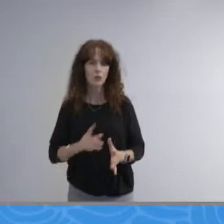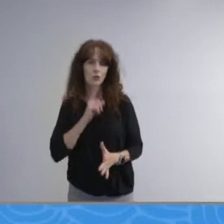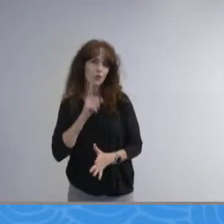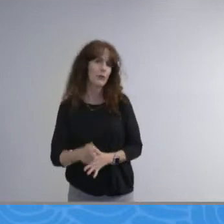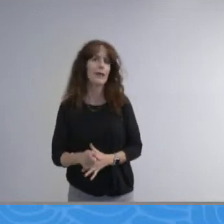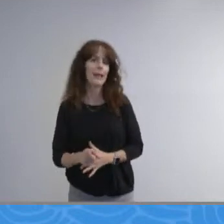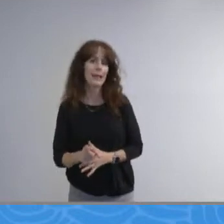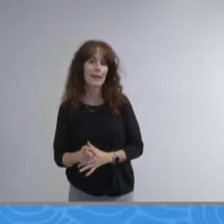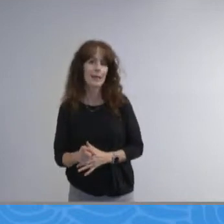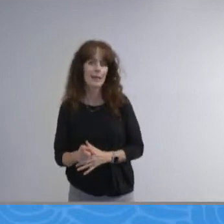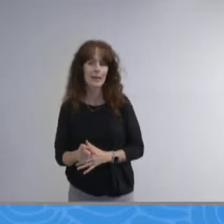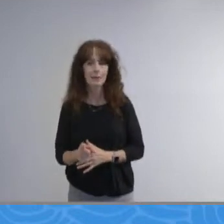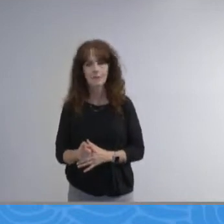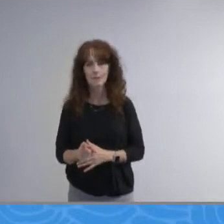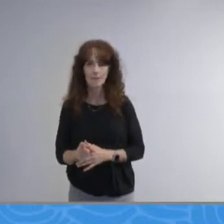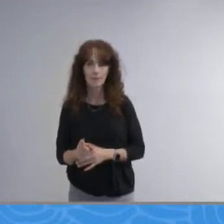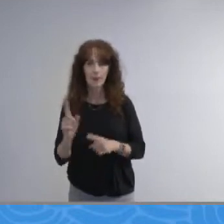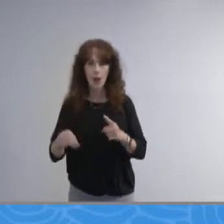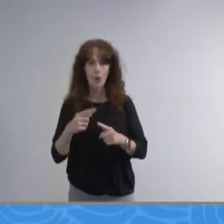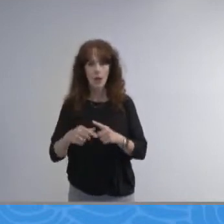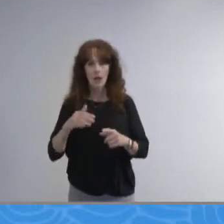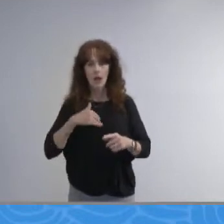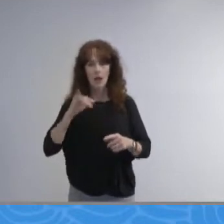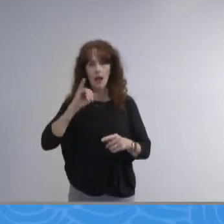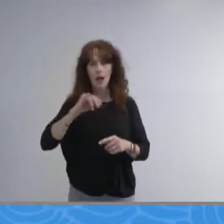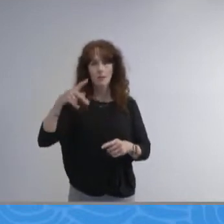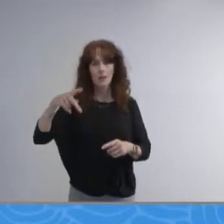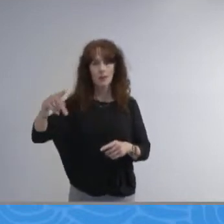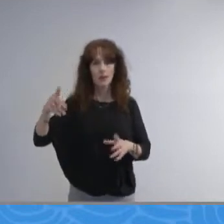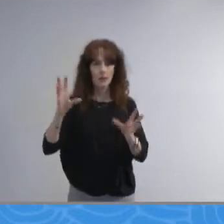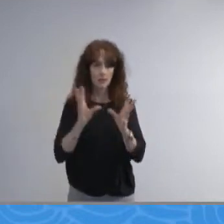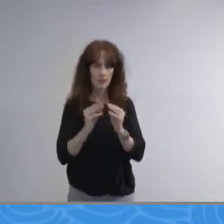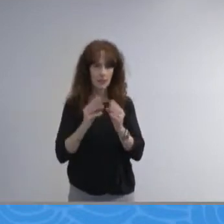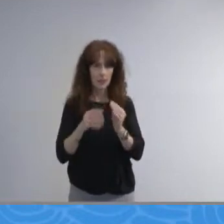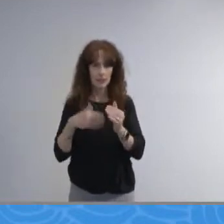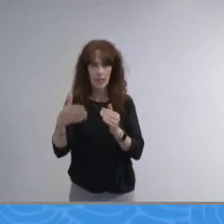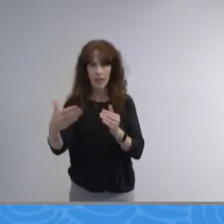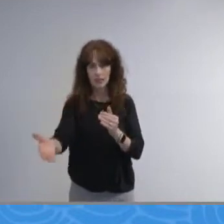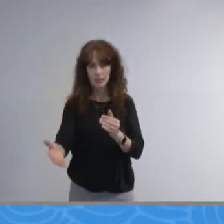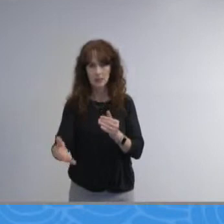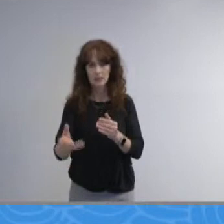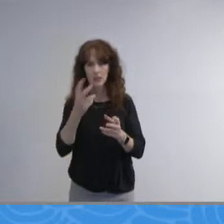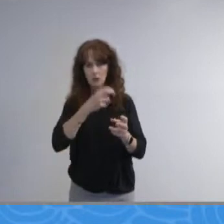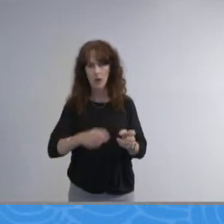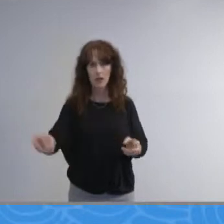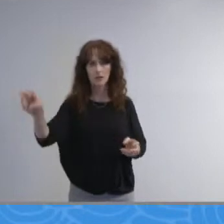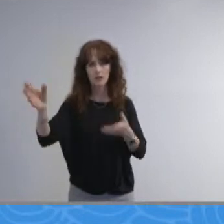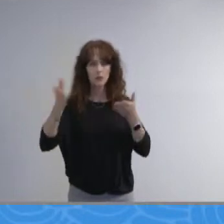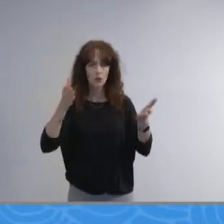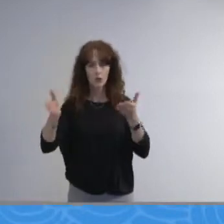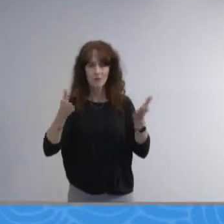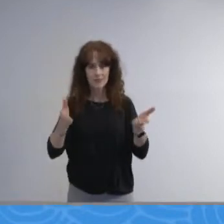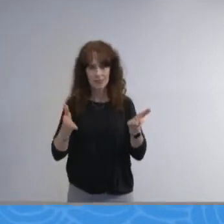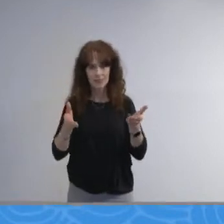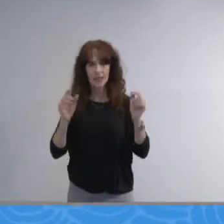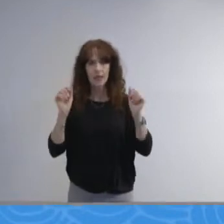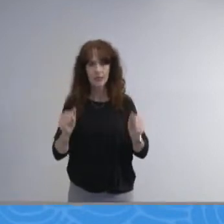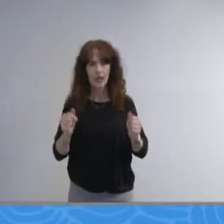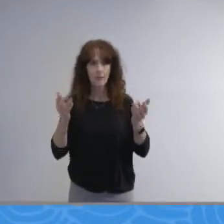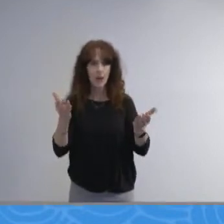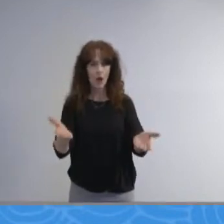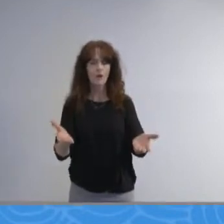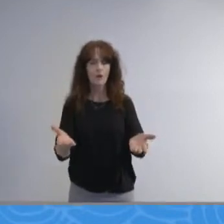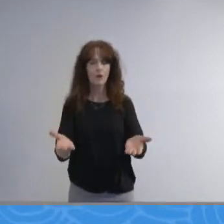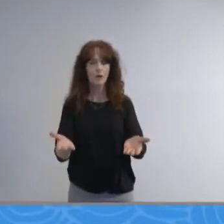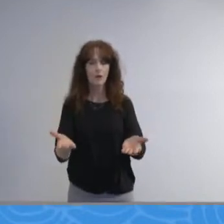really, when they're going to have their IPP meeting, next, to talk about the transition services that, can be offered